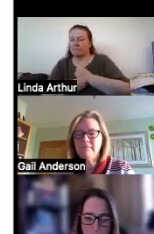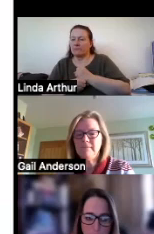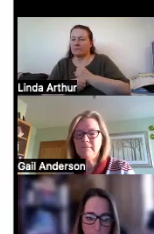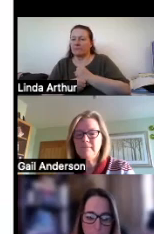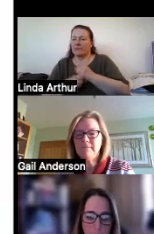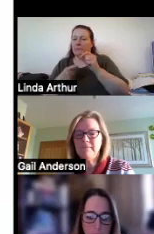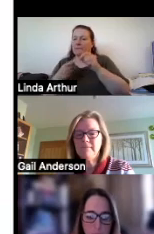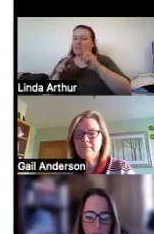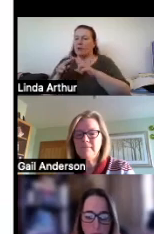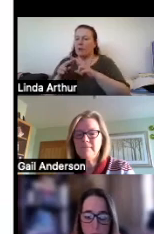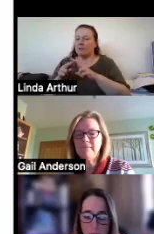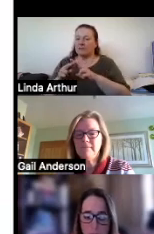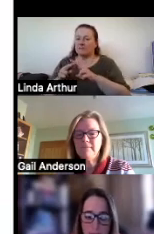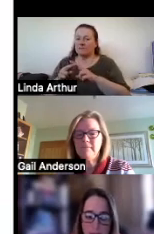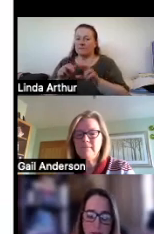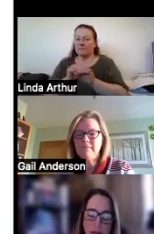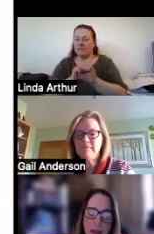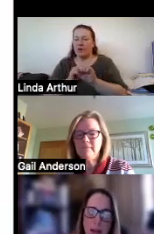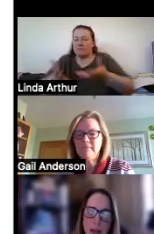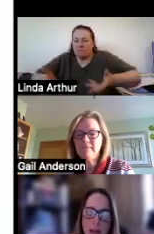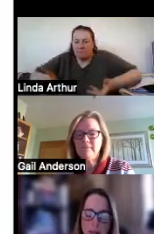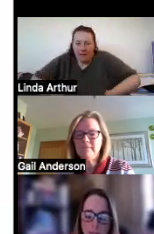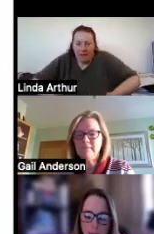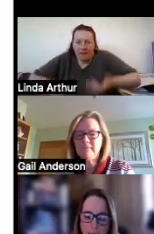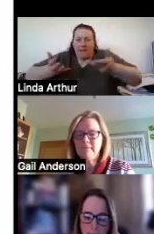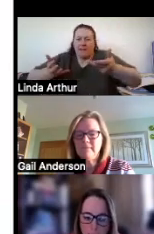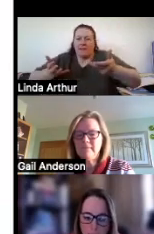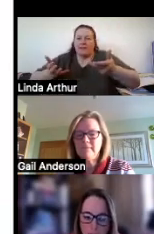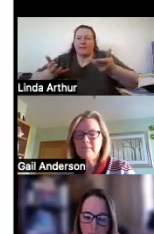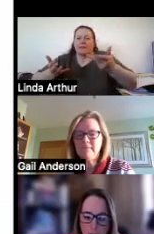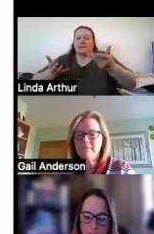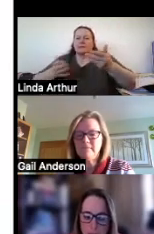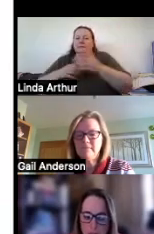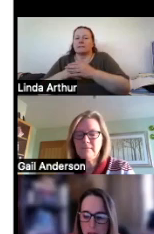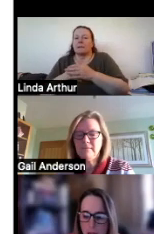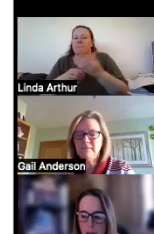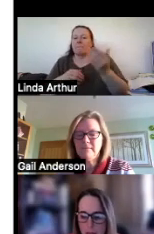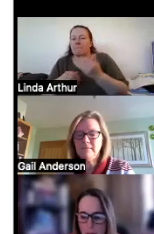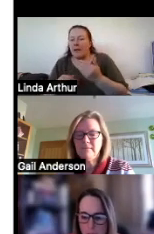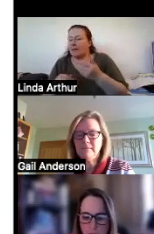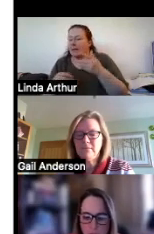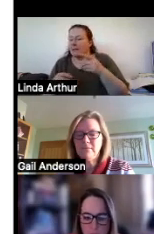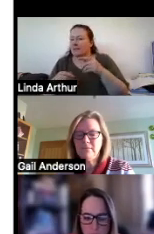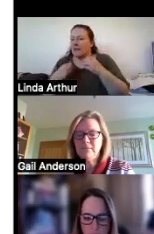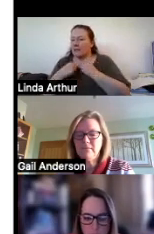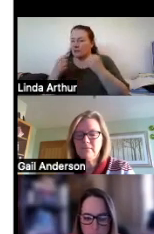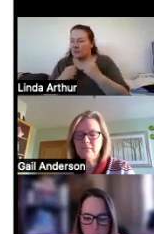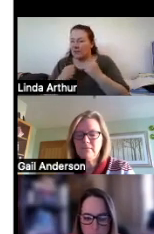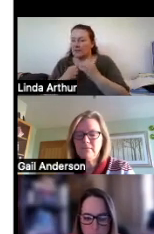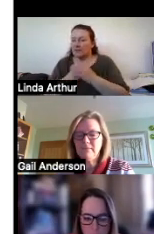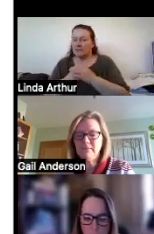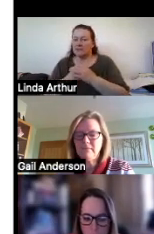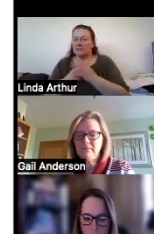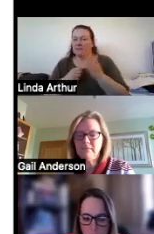pelvic floor, avoiding heavy lifting, easing back into your exercise, and having good